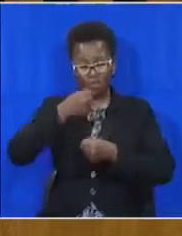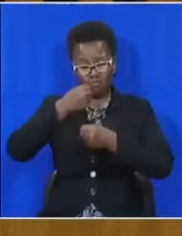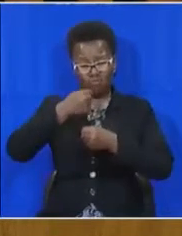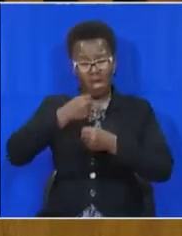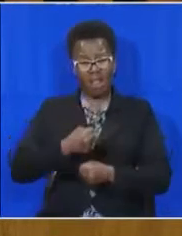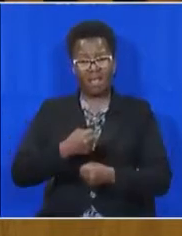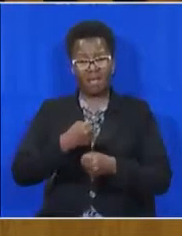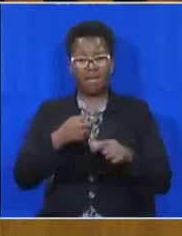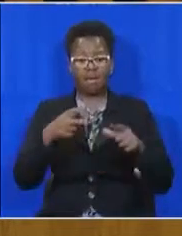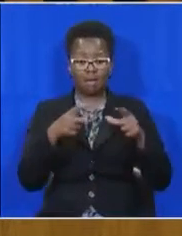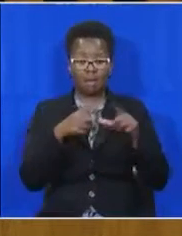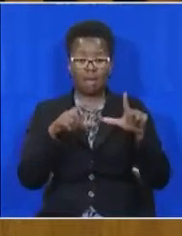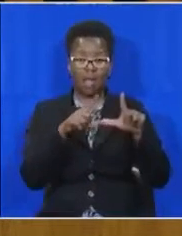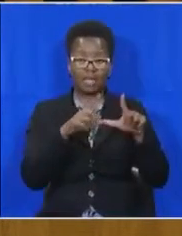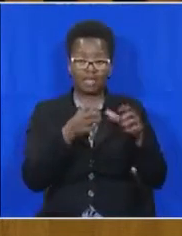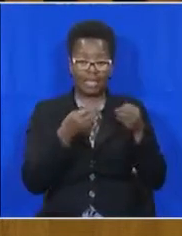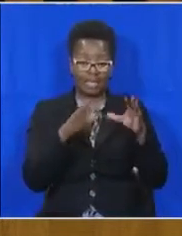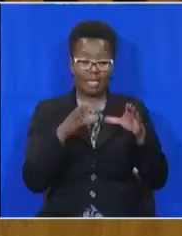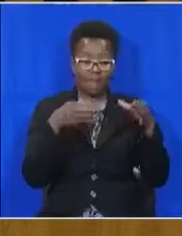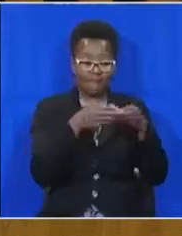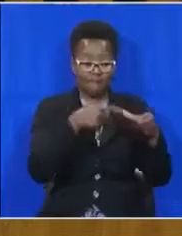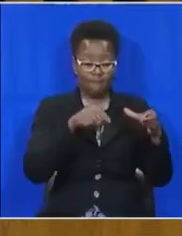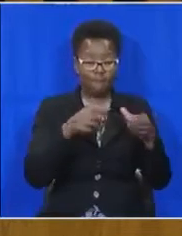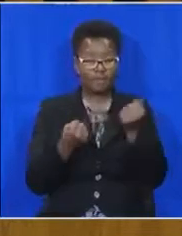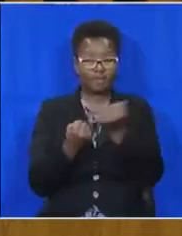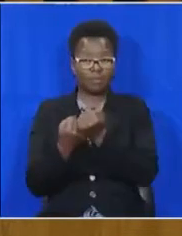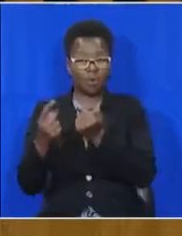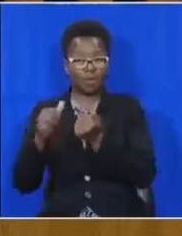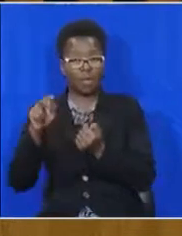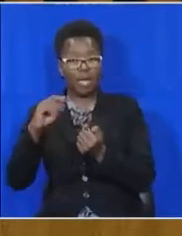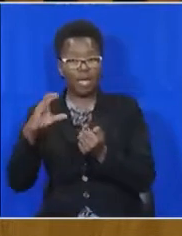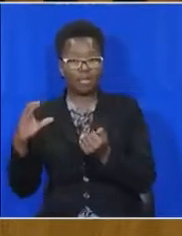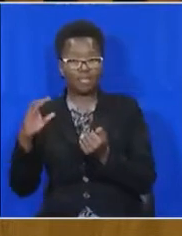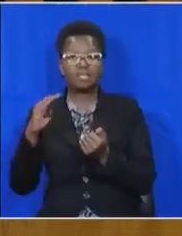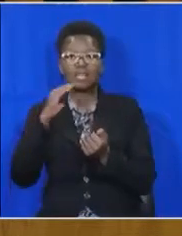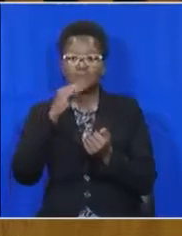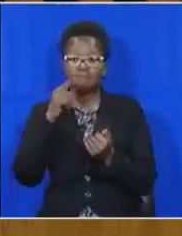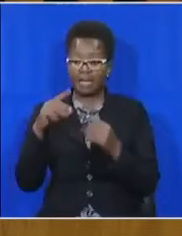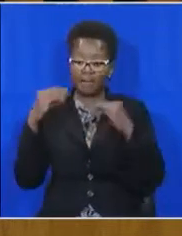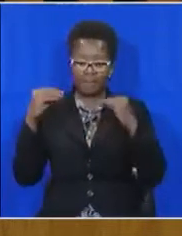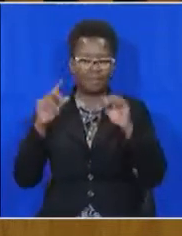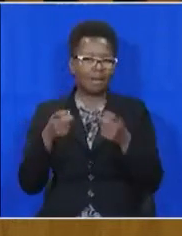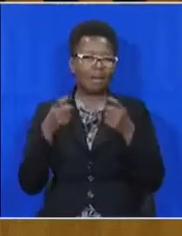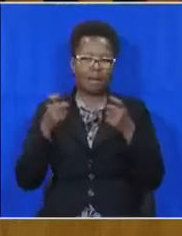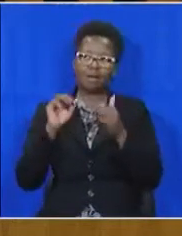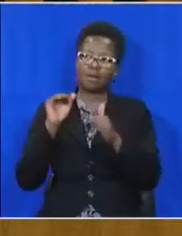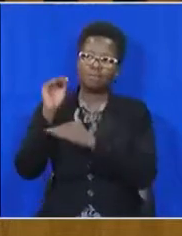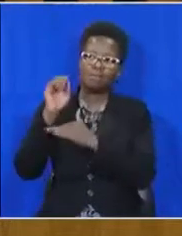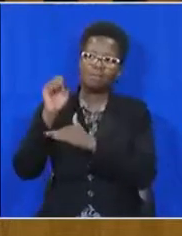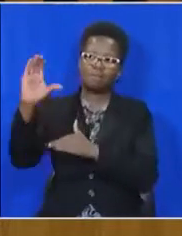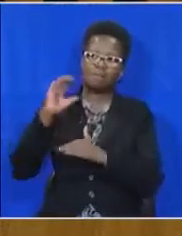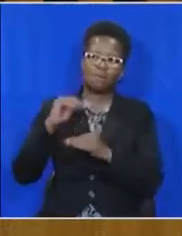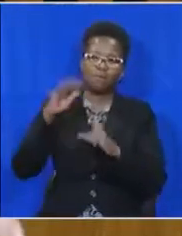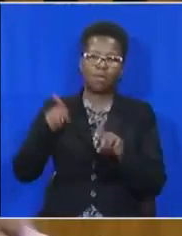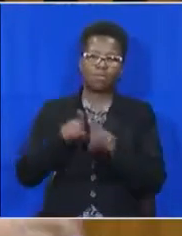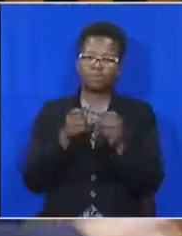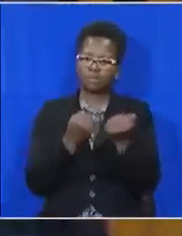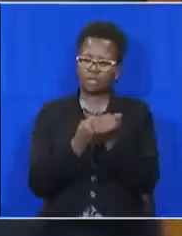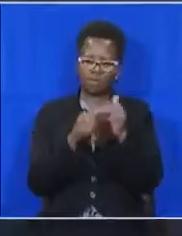to enrich pals of the ruling faction of the ruling party, this industry will find it hard to attract both investment and public support.